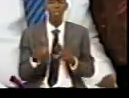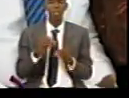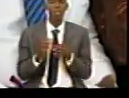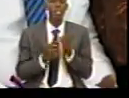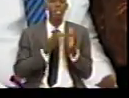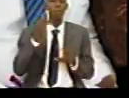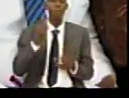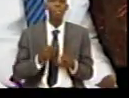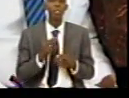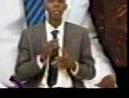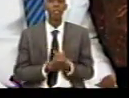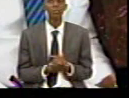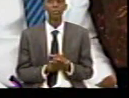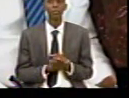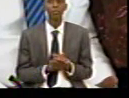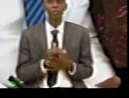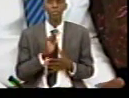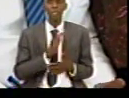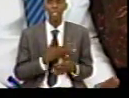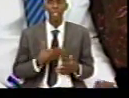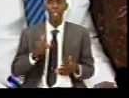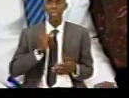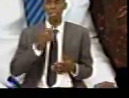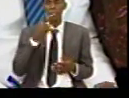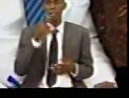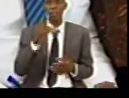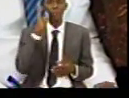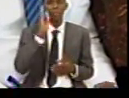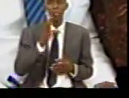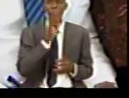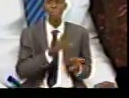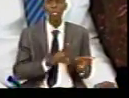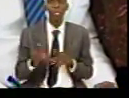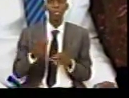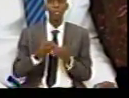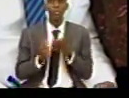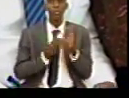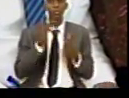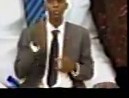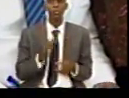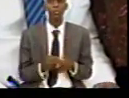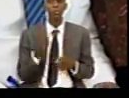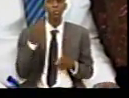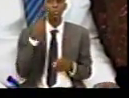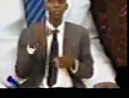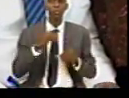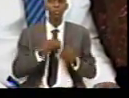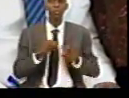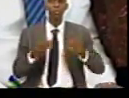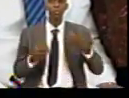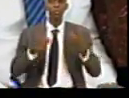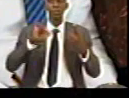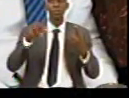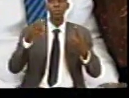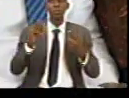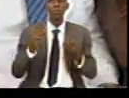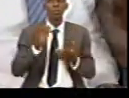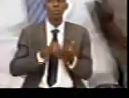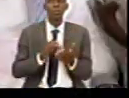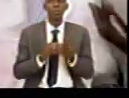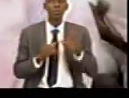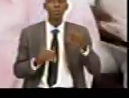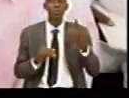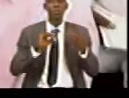Jesus' name. I said you will be ready in Jesus' name. Look at that first John again, first